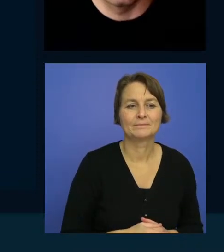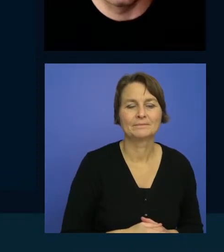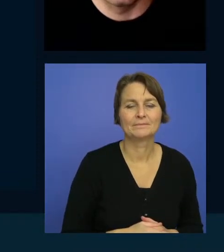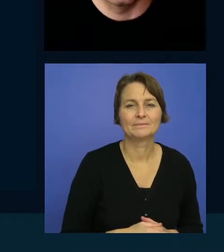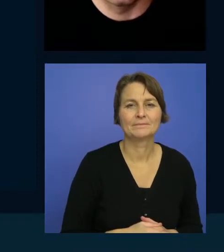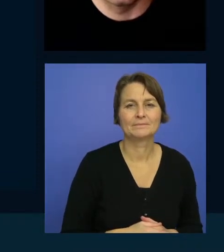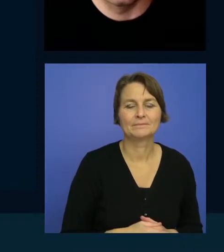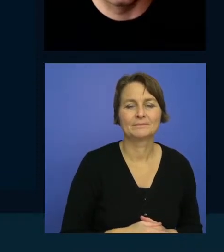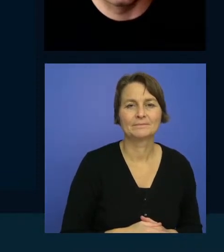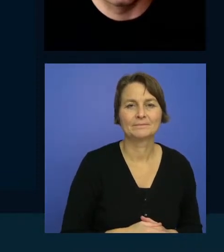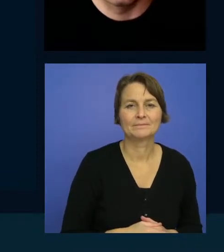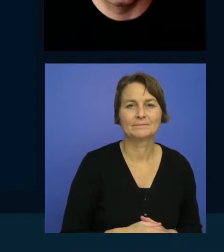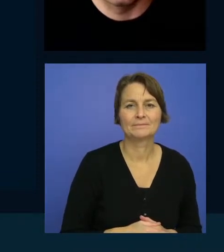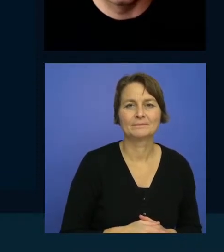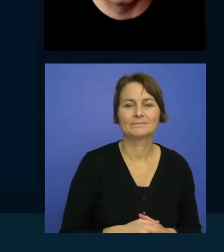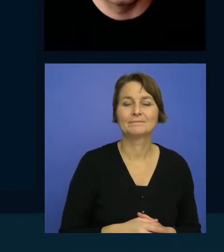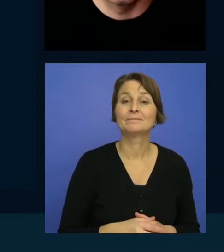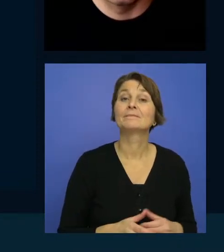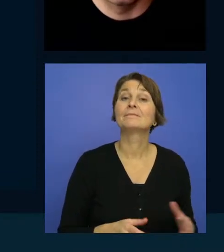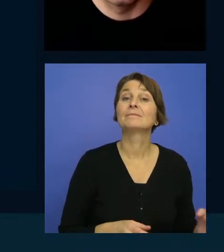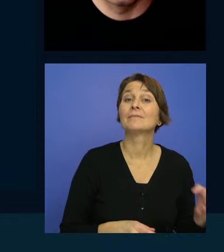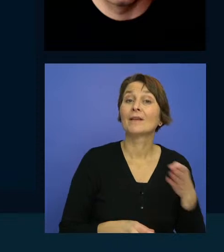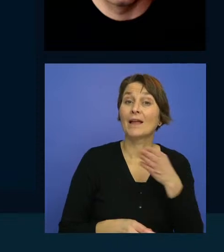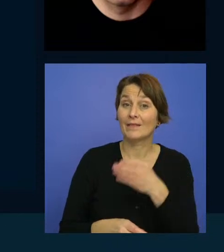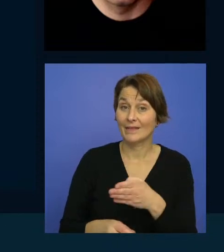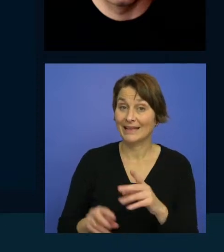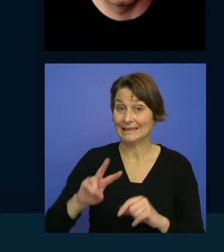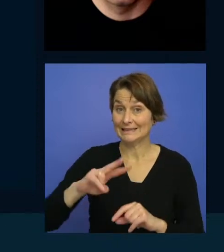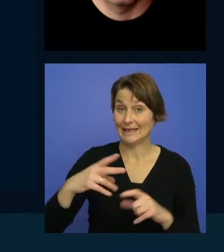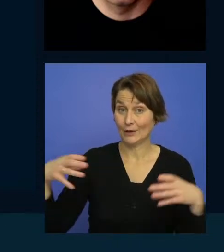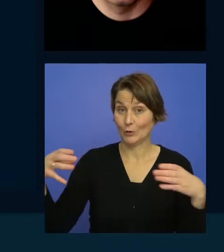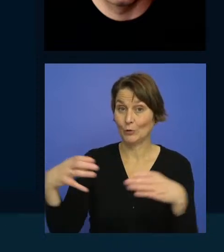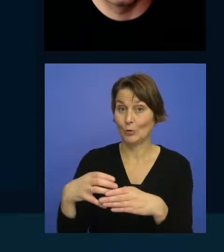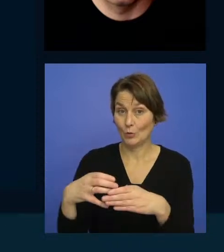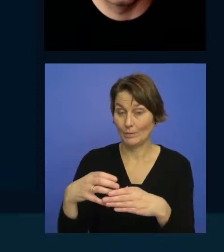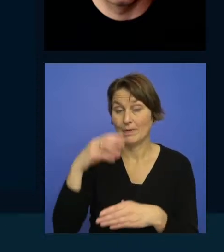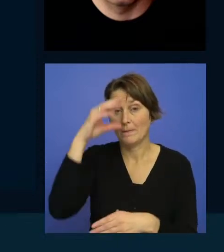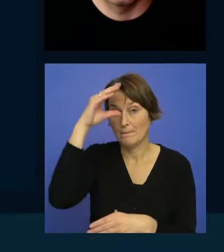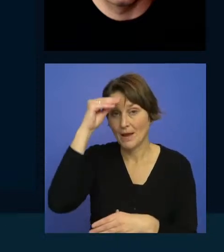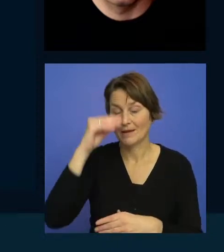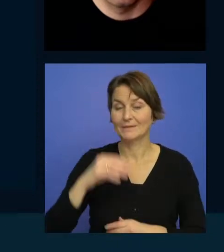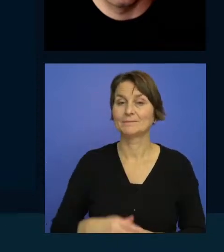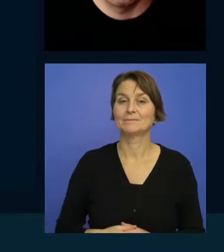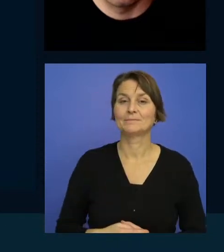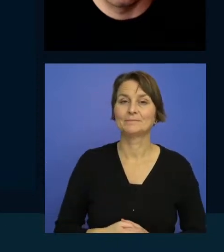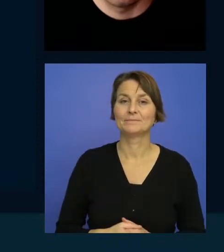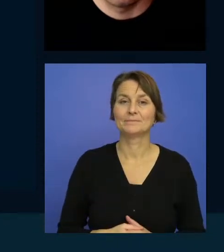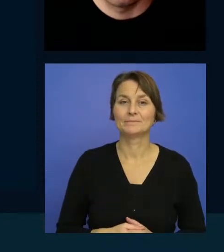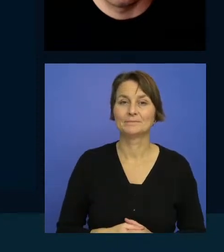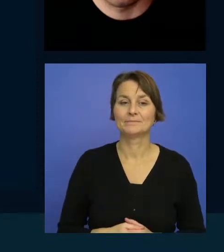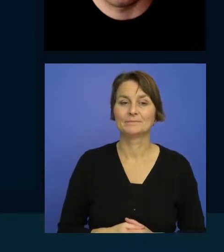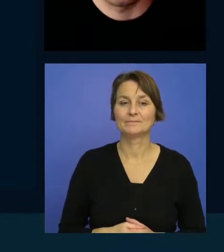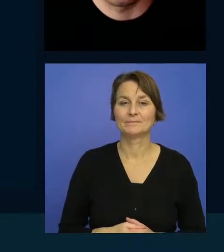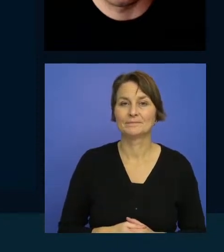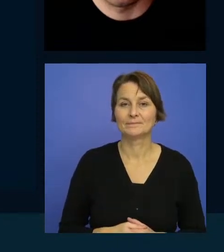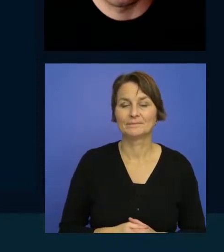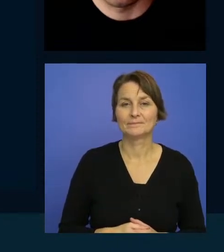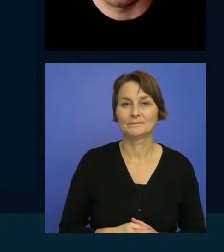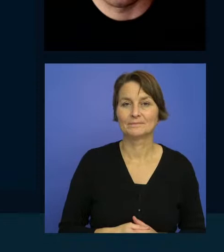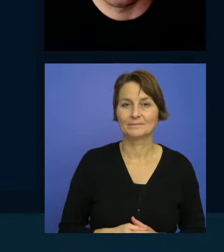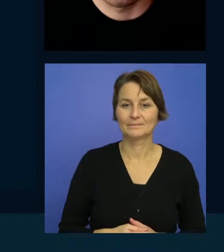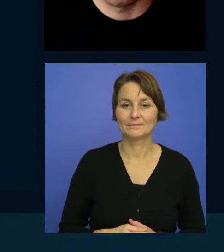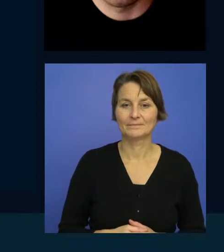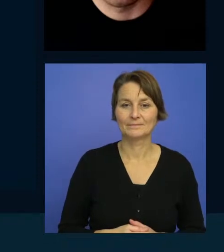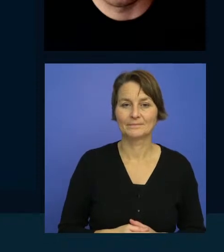I'm going to save. Then I'm going to add a second cohort here for men, and I'm going